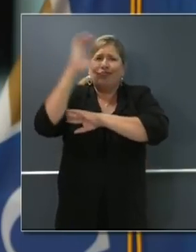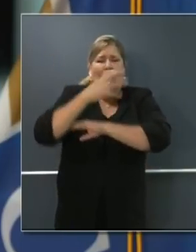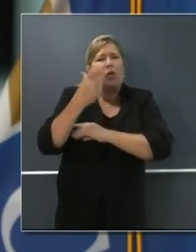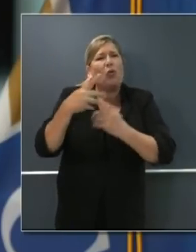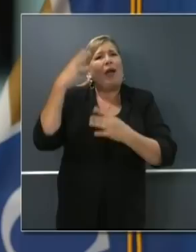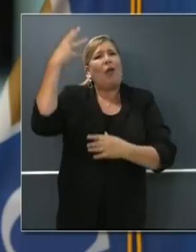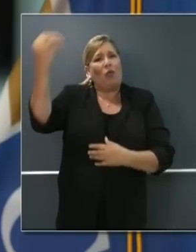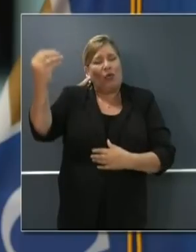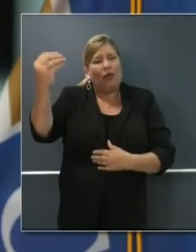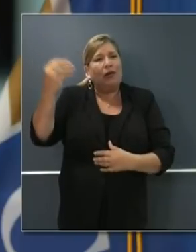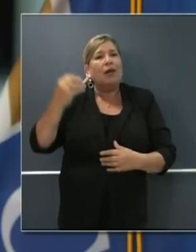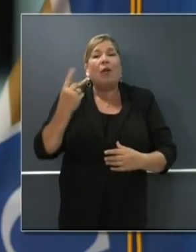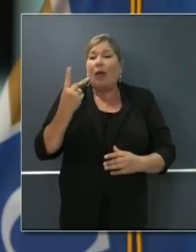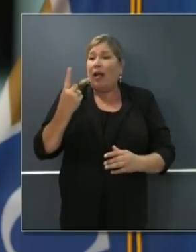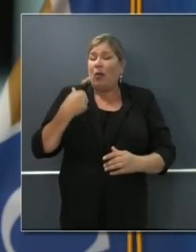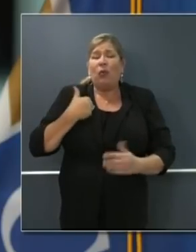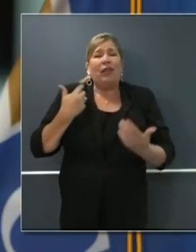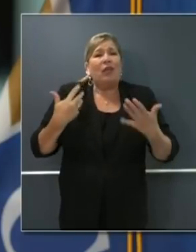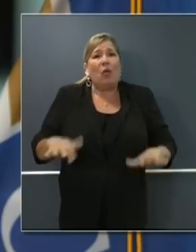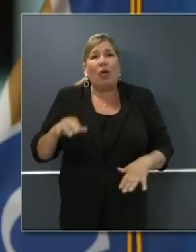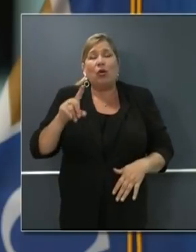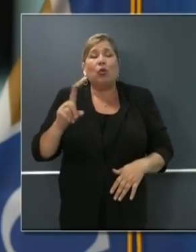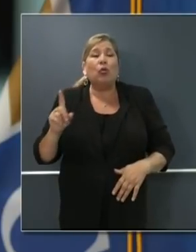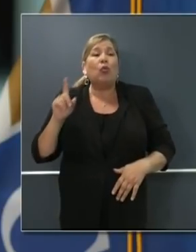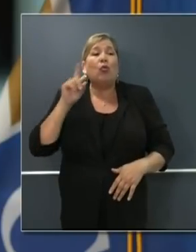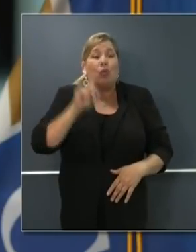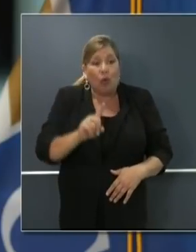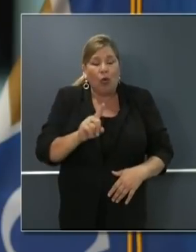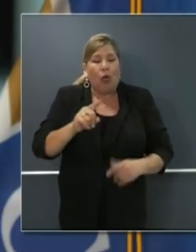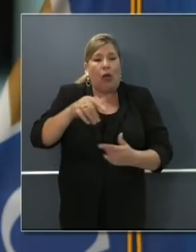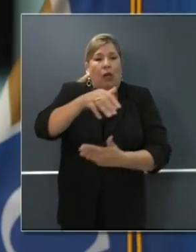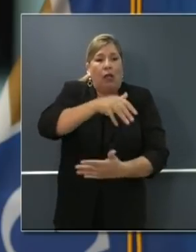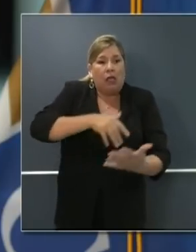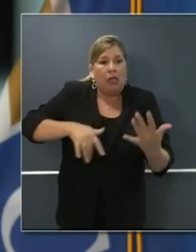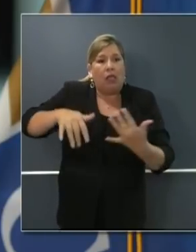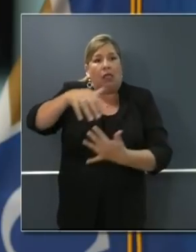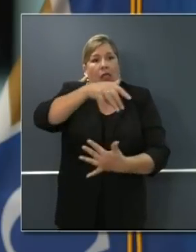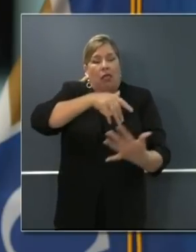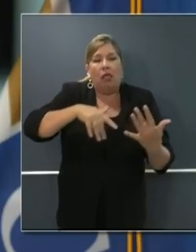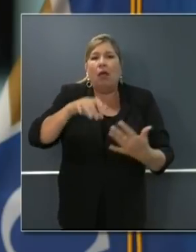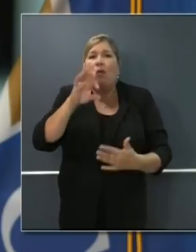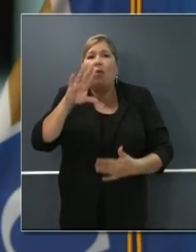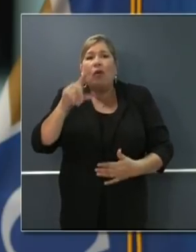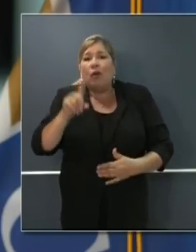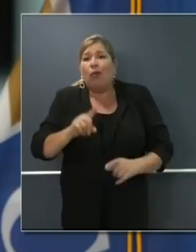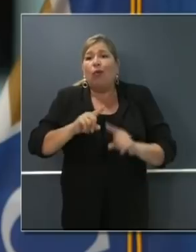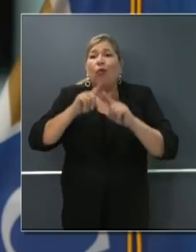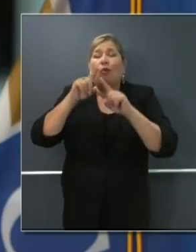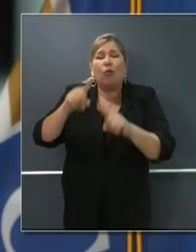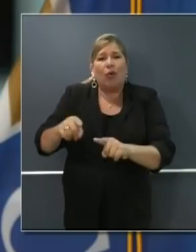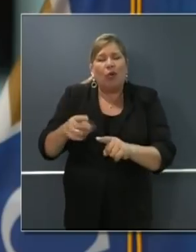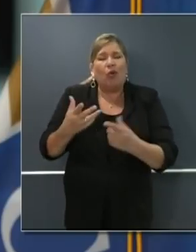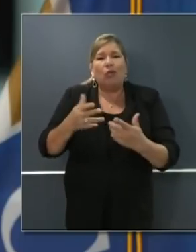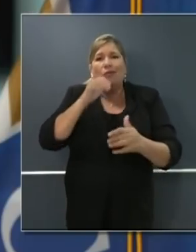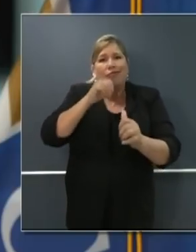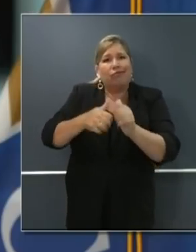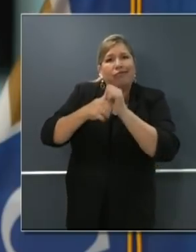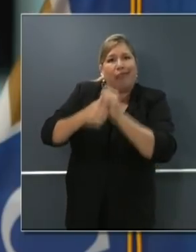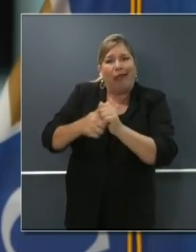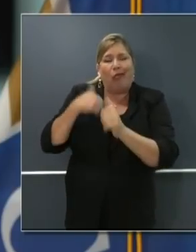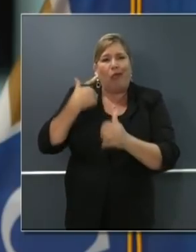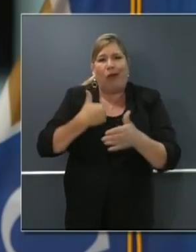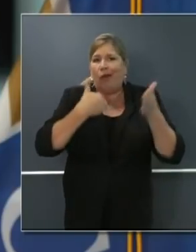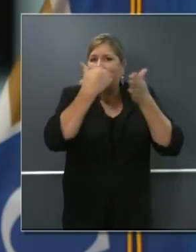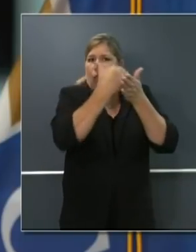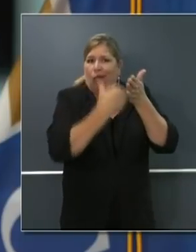linger outdoors in ways where you're mixing or you're congregating or you're violating the principles we set out